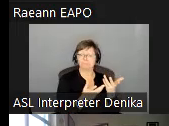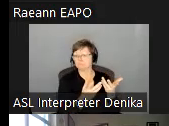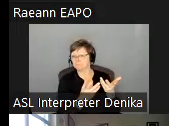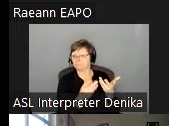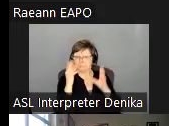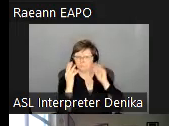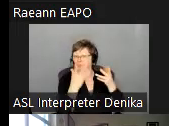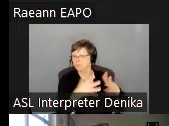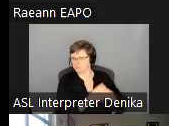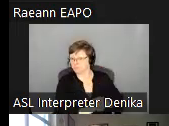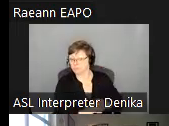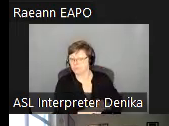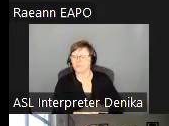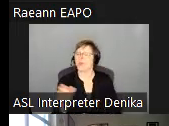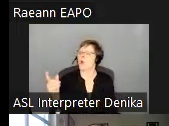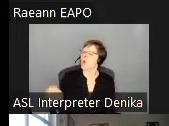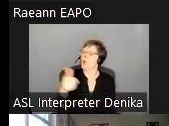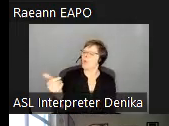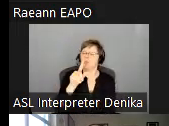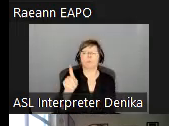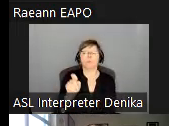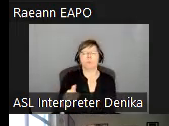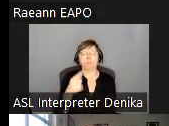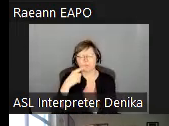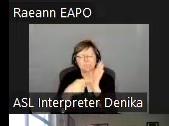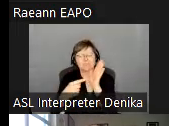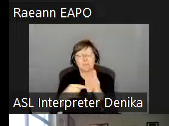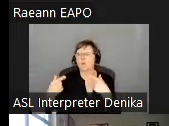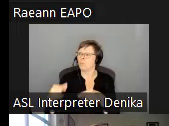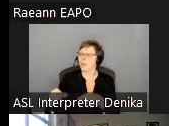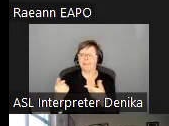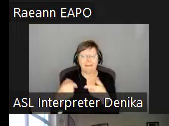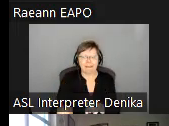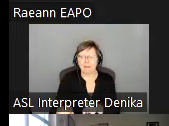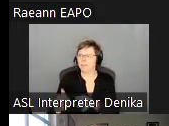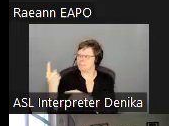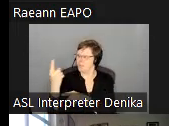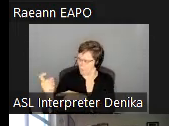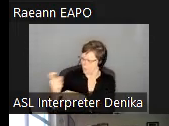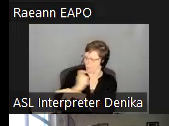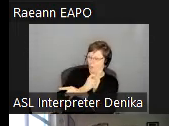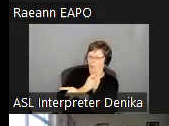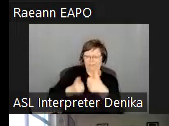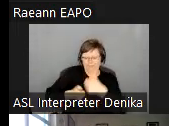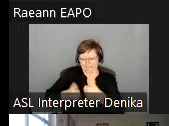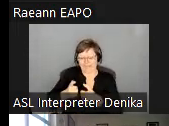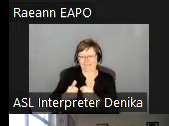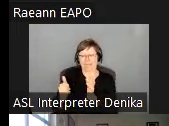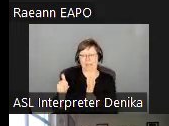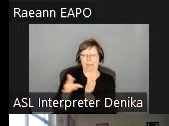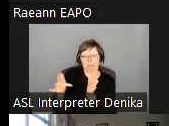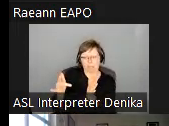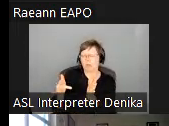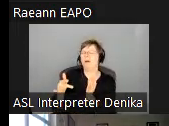We have a question regarding, so when you receive scams or fraud calls or text messages, what is the